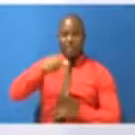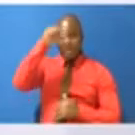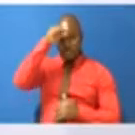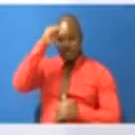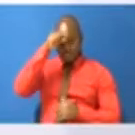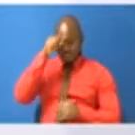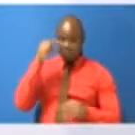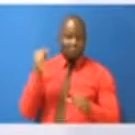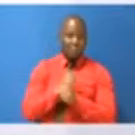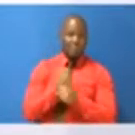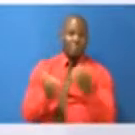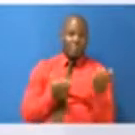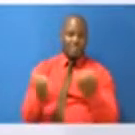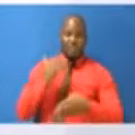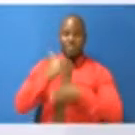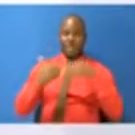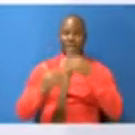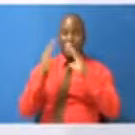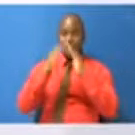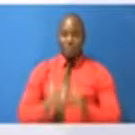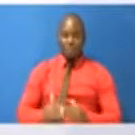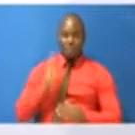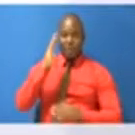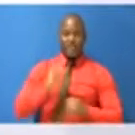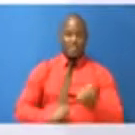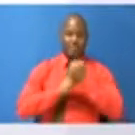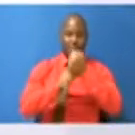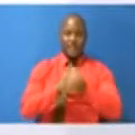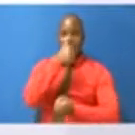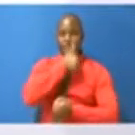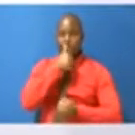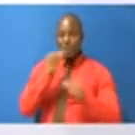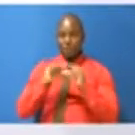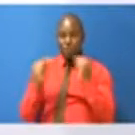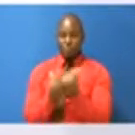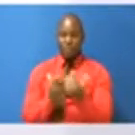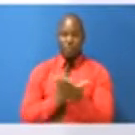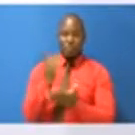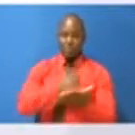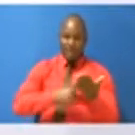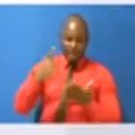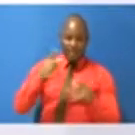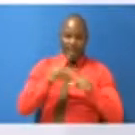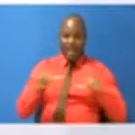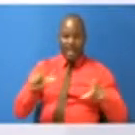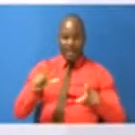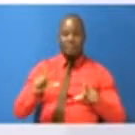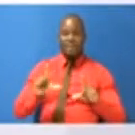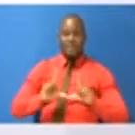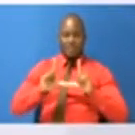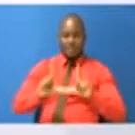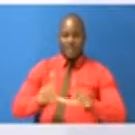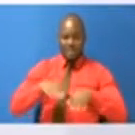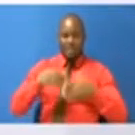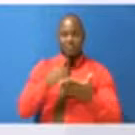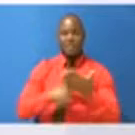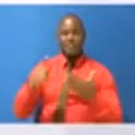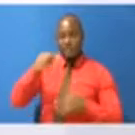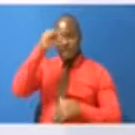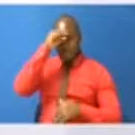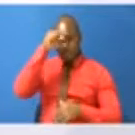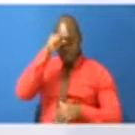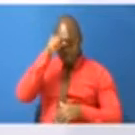government is not in the business of building houses we shall facilitate the private sector through proper land tenure and giving them proper land of